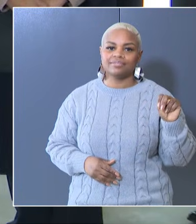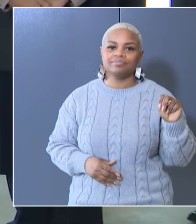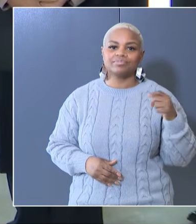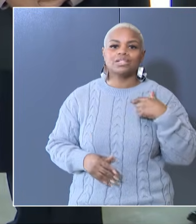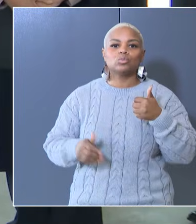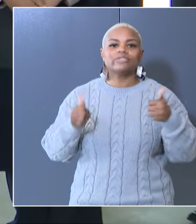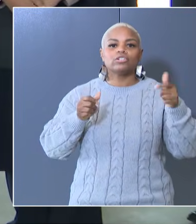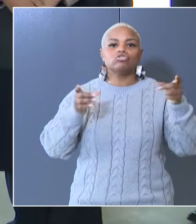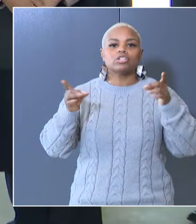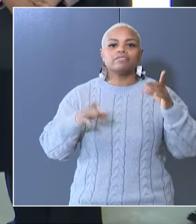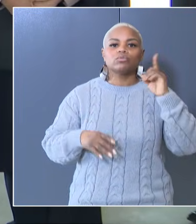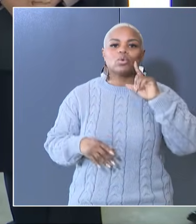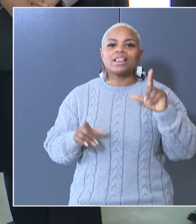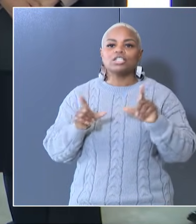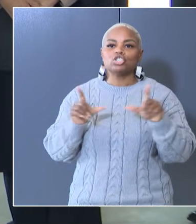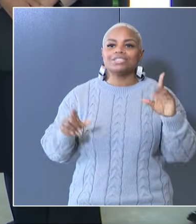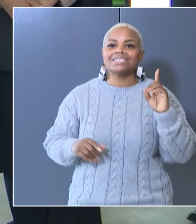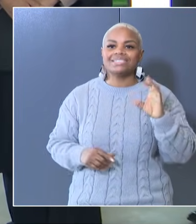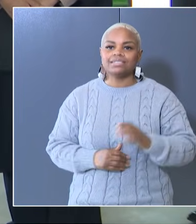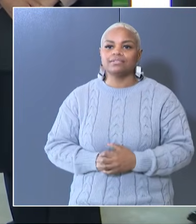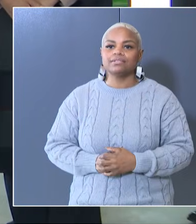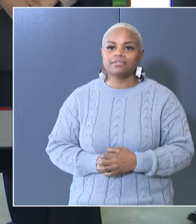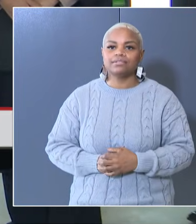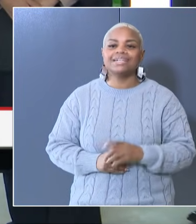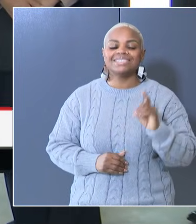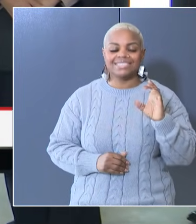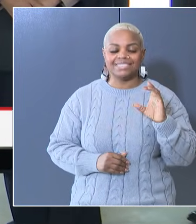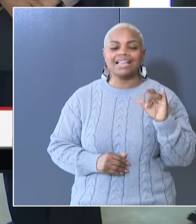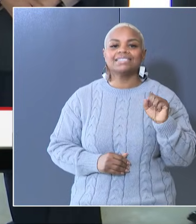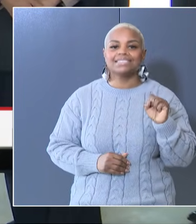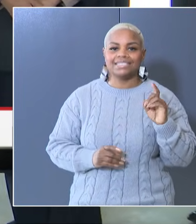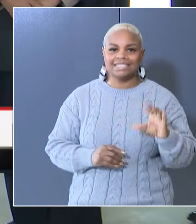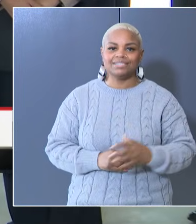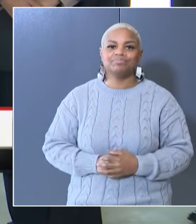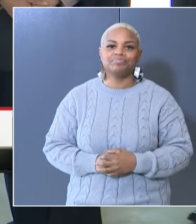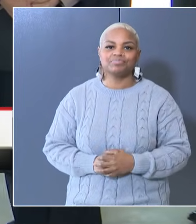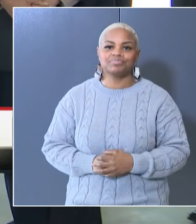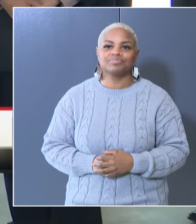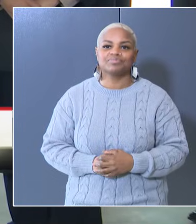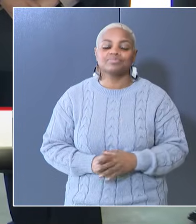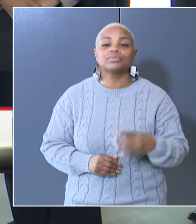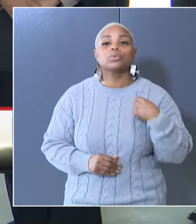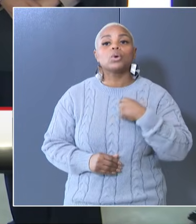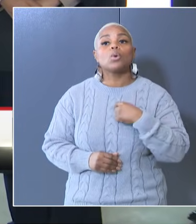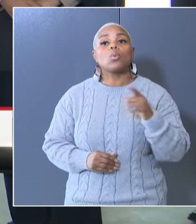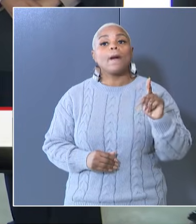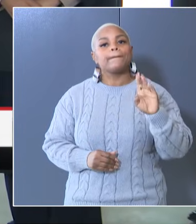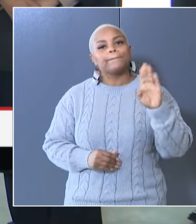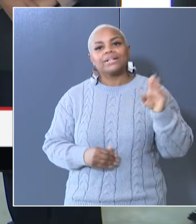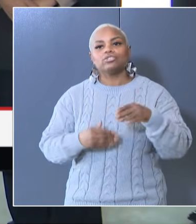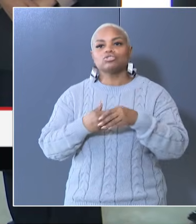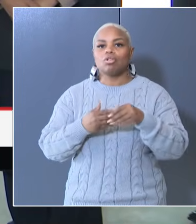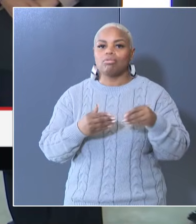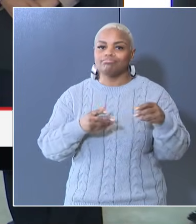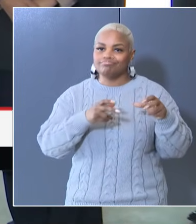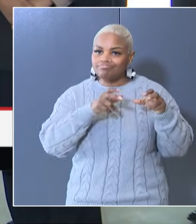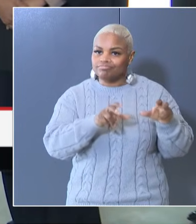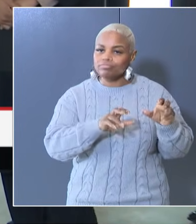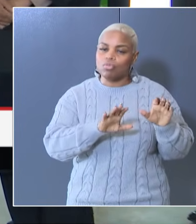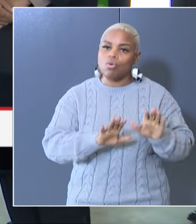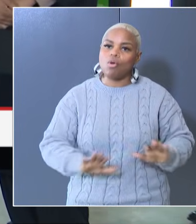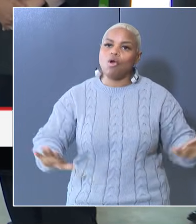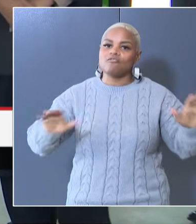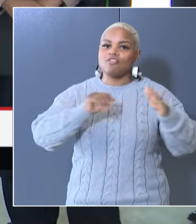Initiatives Support Corporation is a national organization. We have $1 billion of investment in community development around the country at any